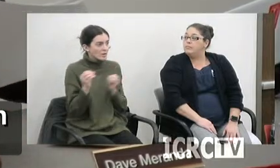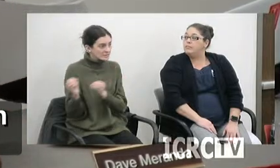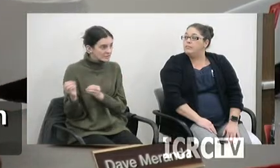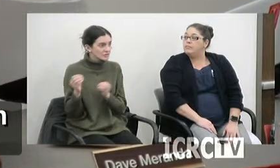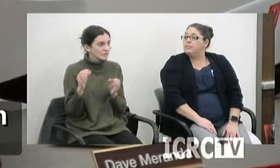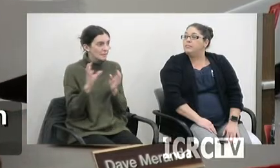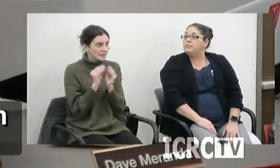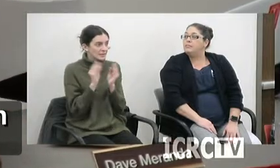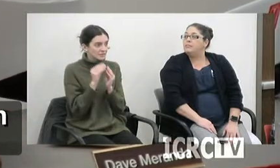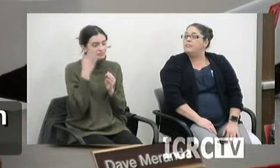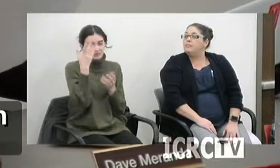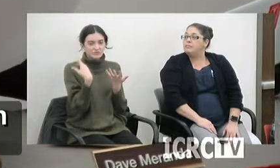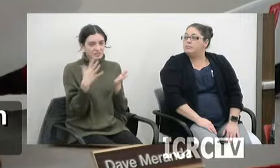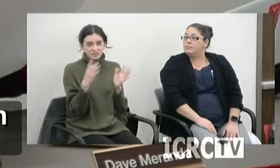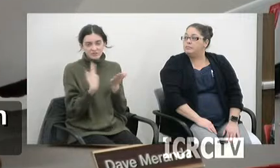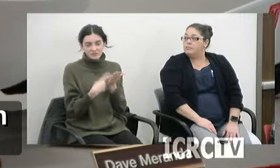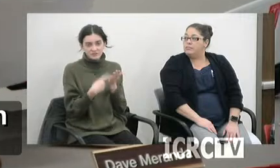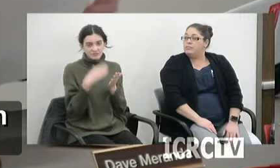talked about that.